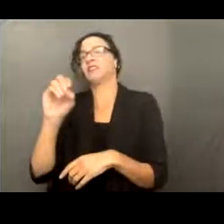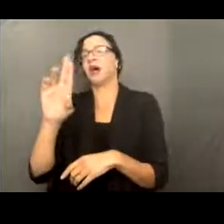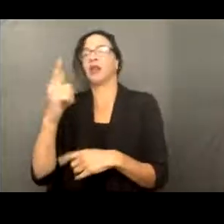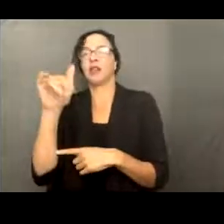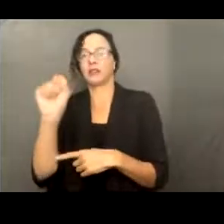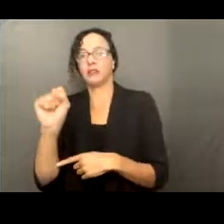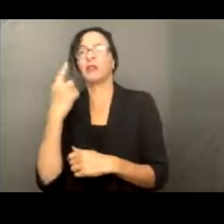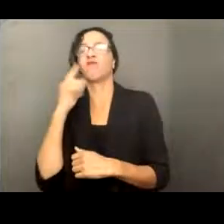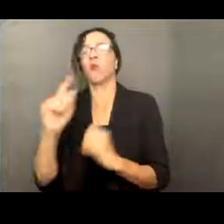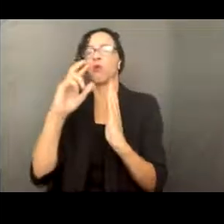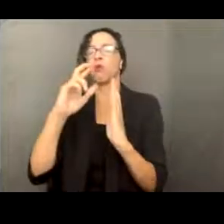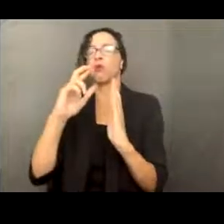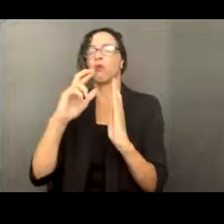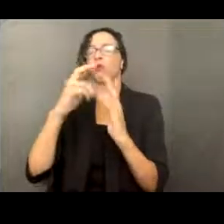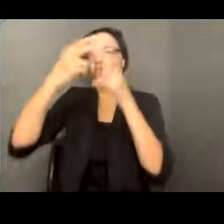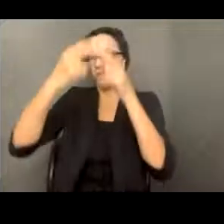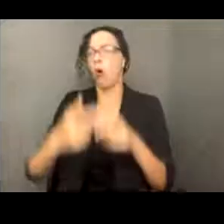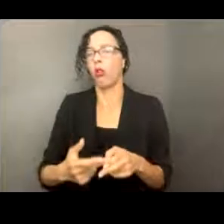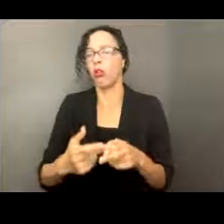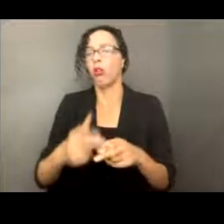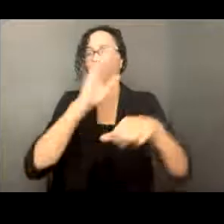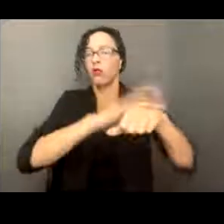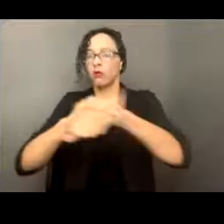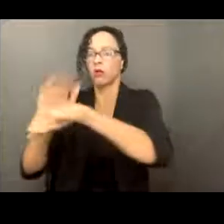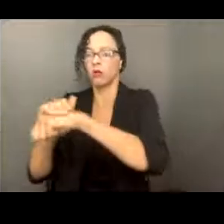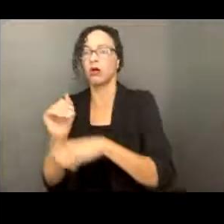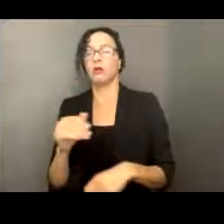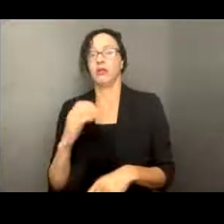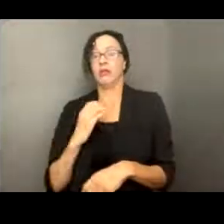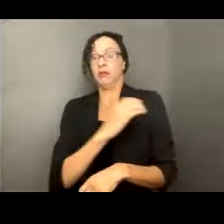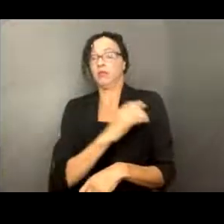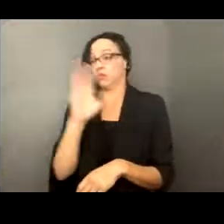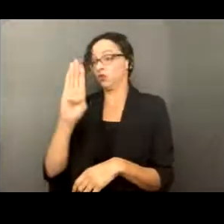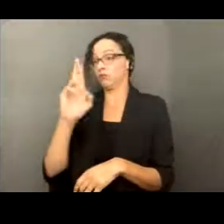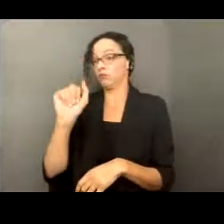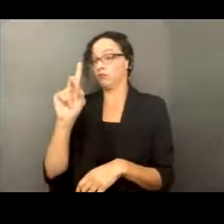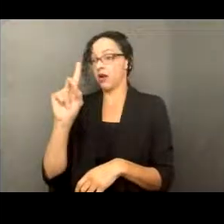with roll. Commissioner Bradshaw?